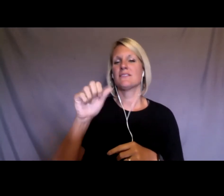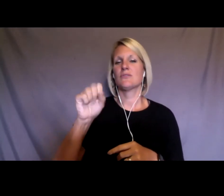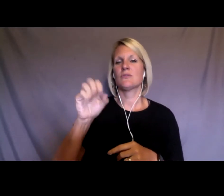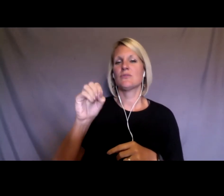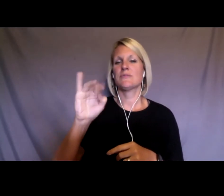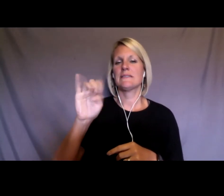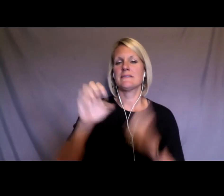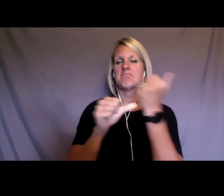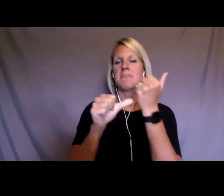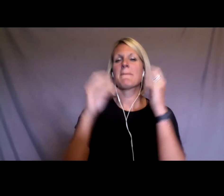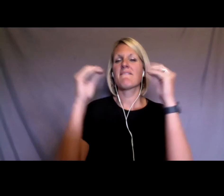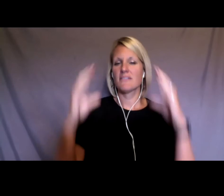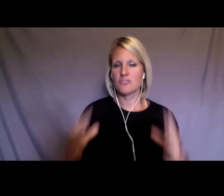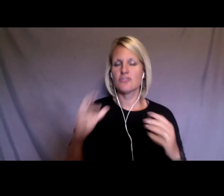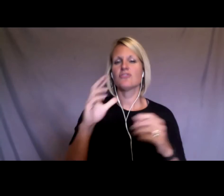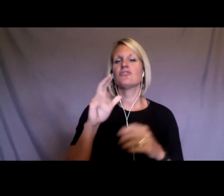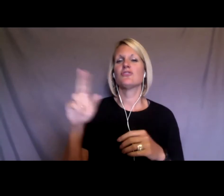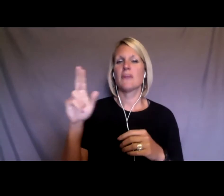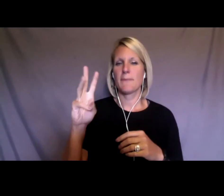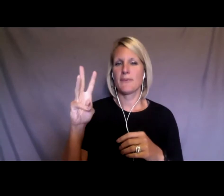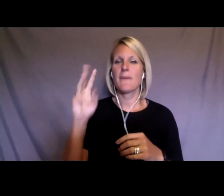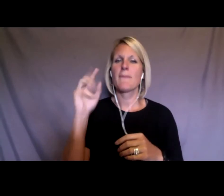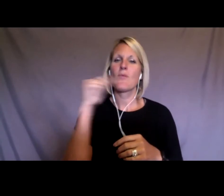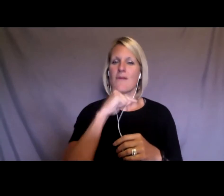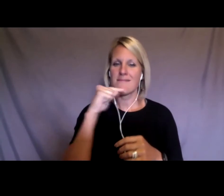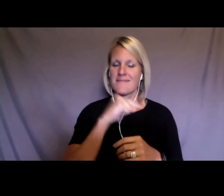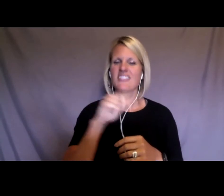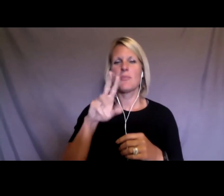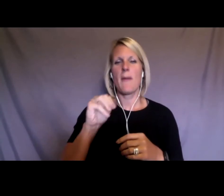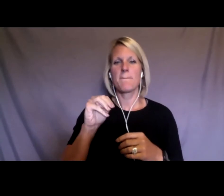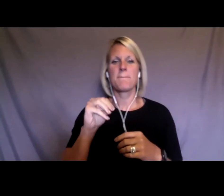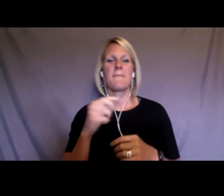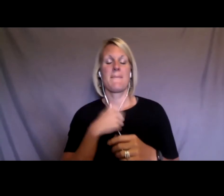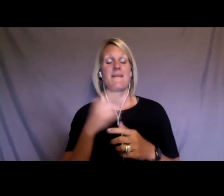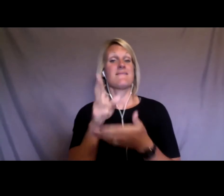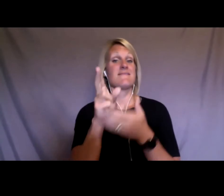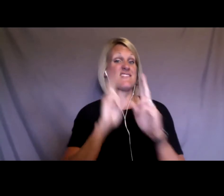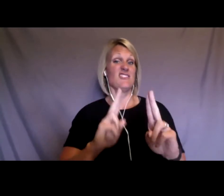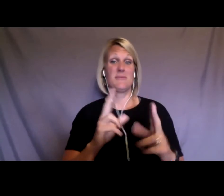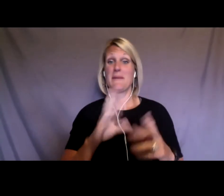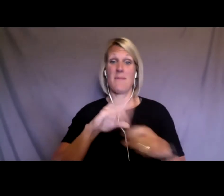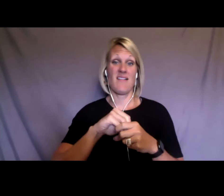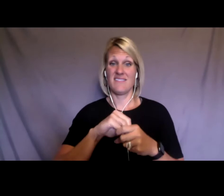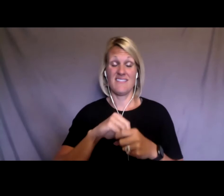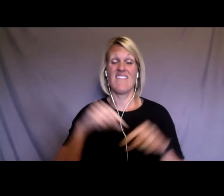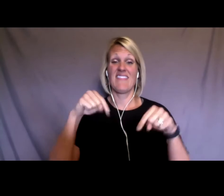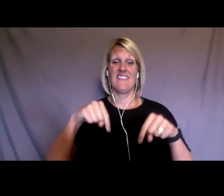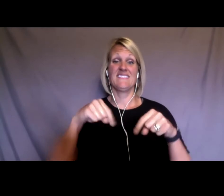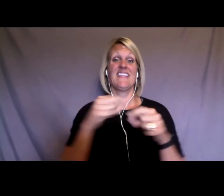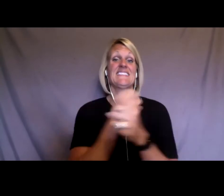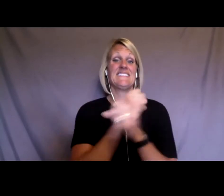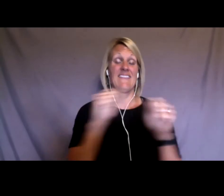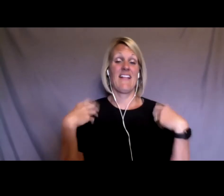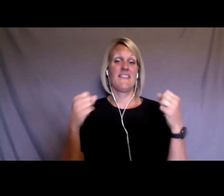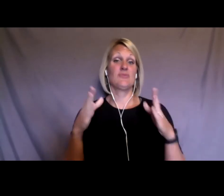UWM, and honored to be a part of the Safe and Healthy Streets group, along with Kate and Caressa and several other